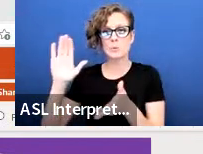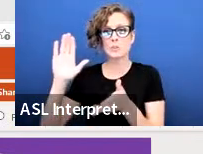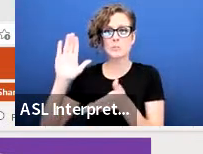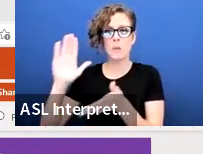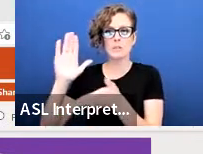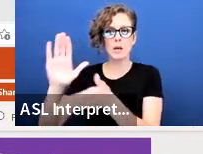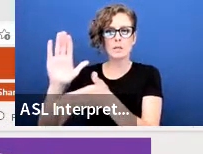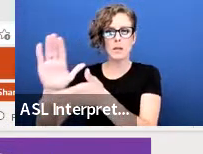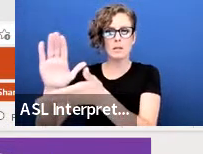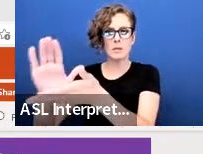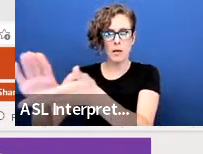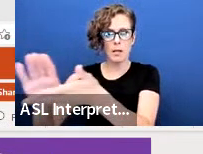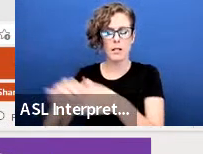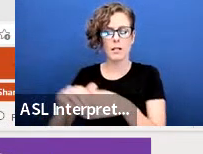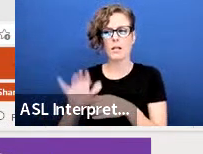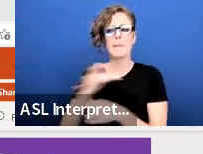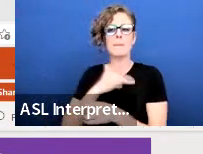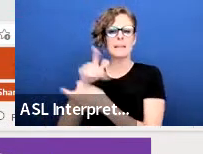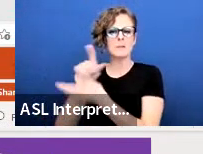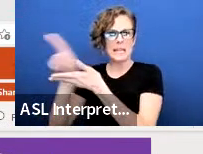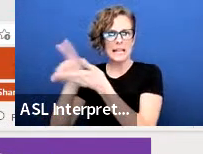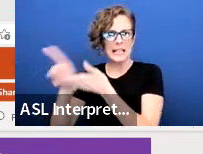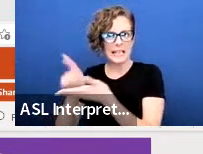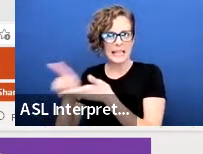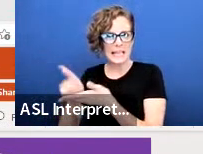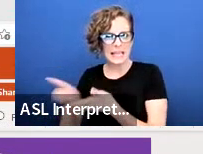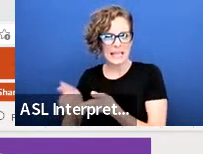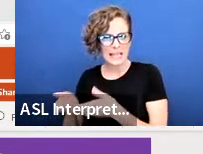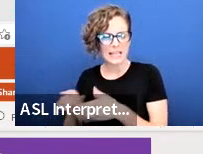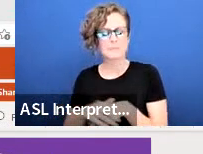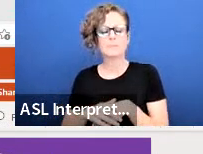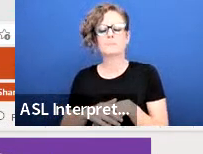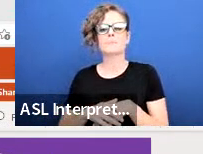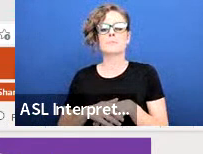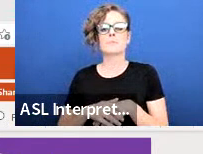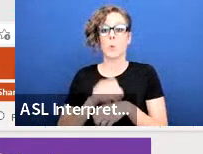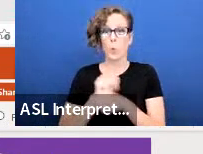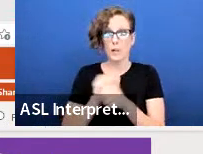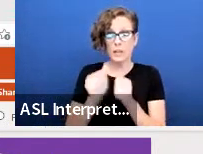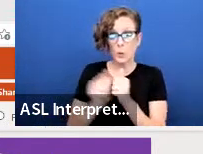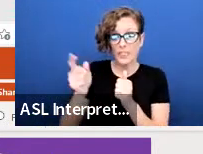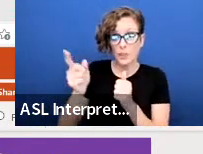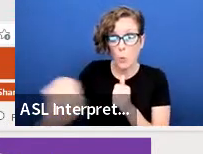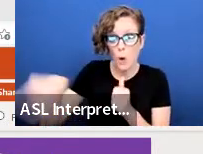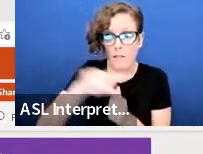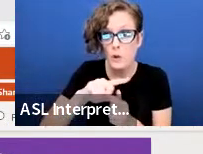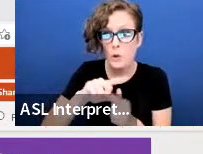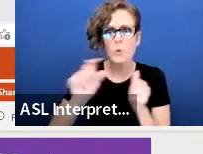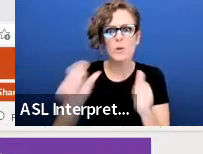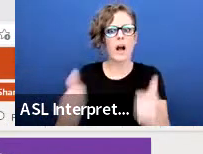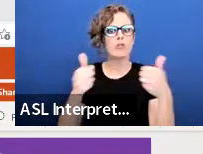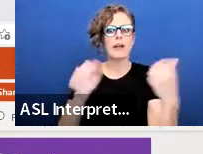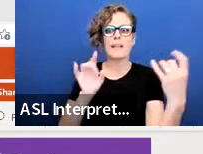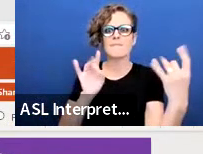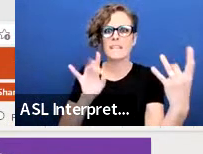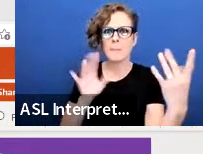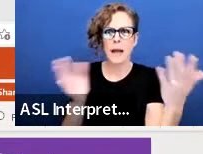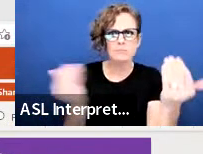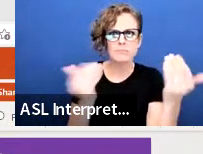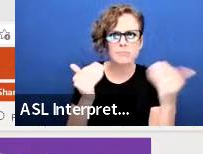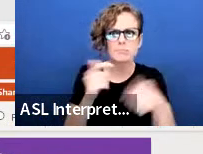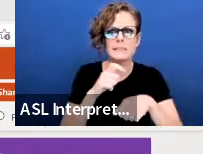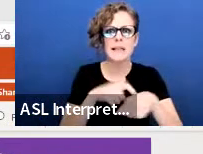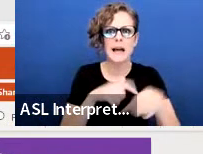weekly basis. Working close with all of you, we got great feedback on what hours those clinics